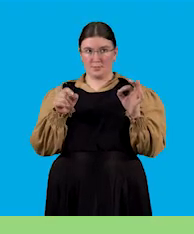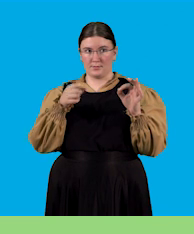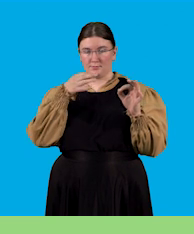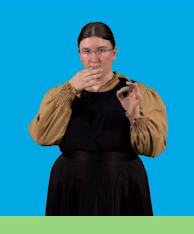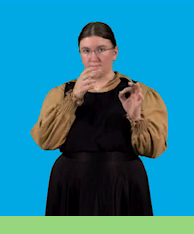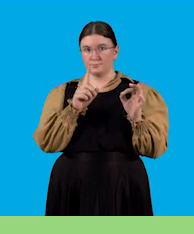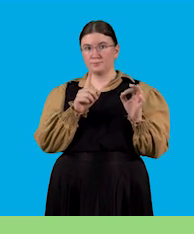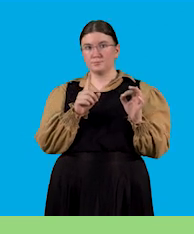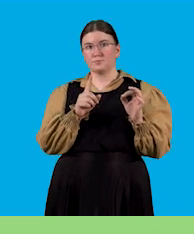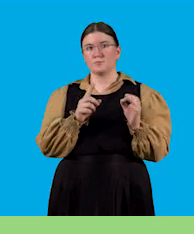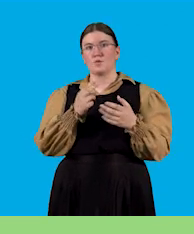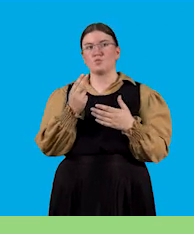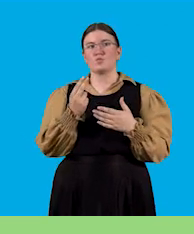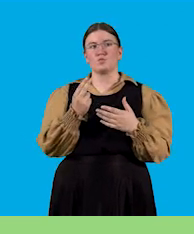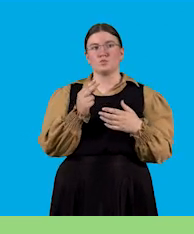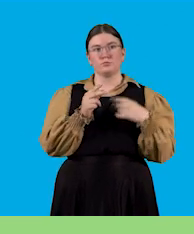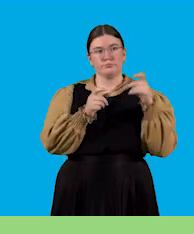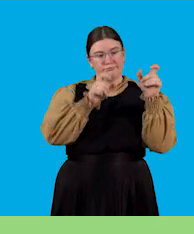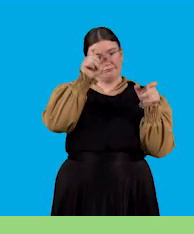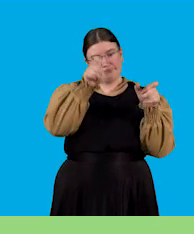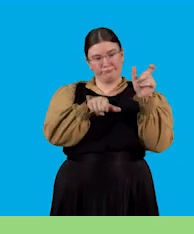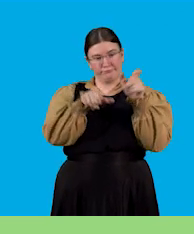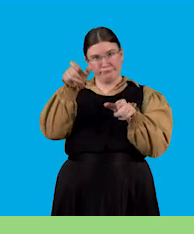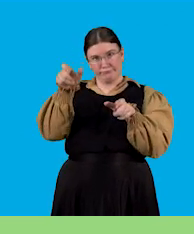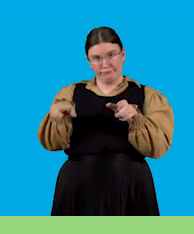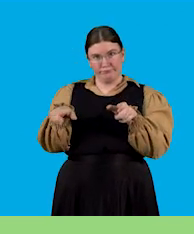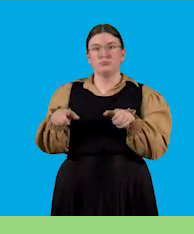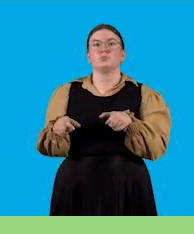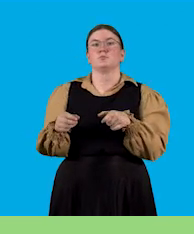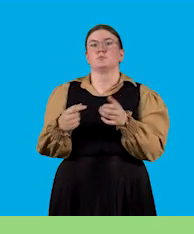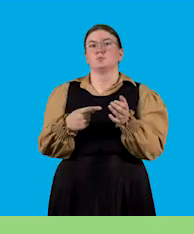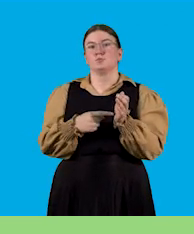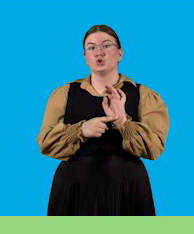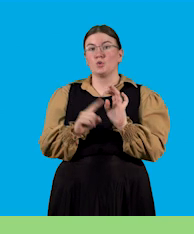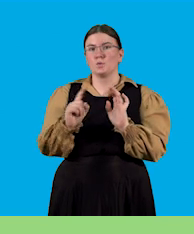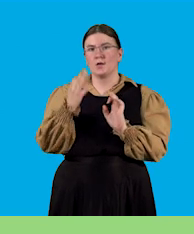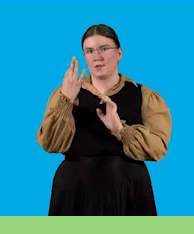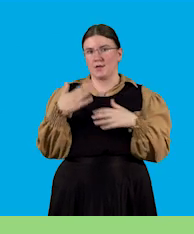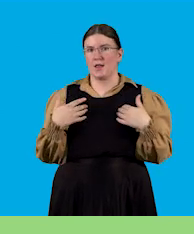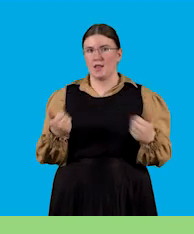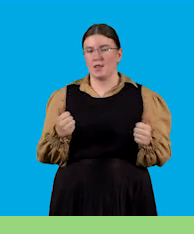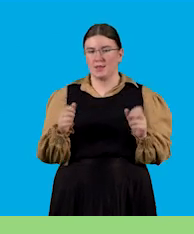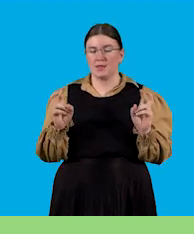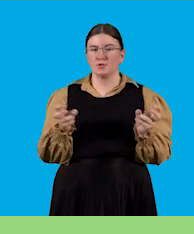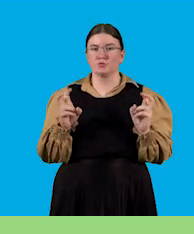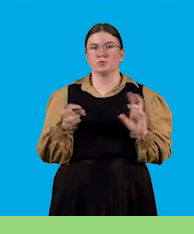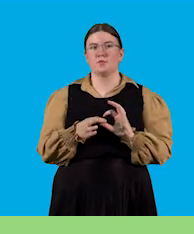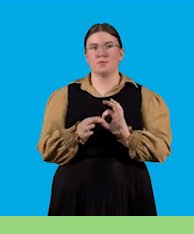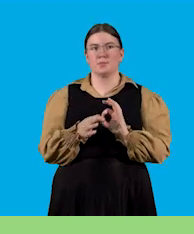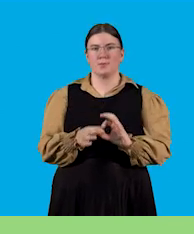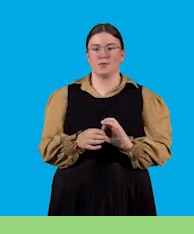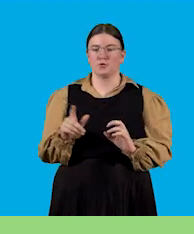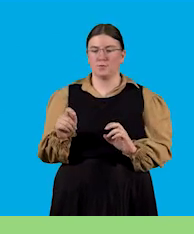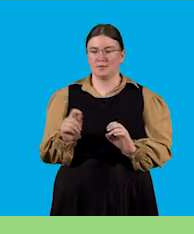draw a table to show the three health issues related to the excretory system. So the table here shows the